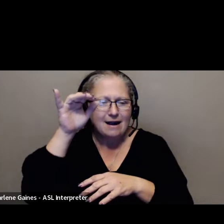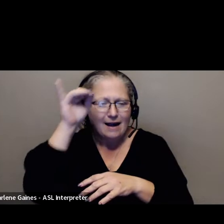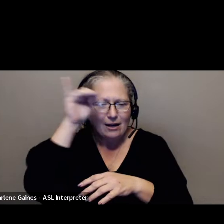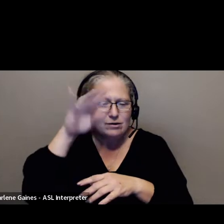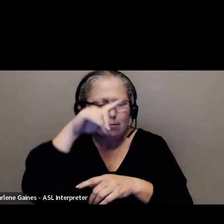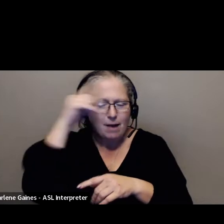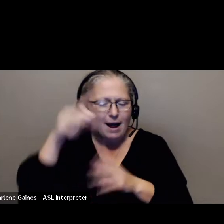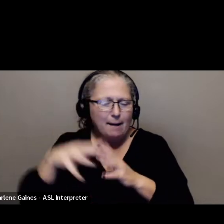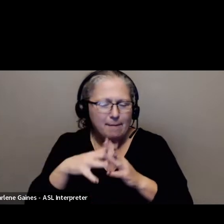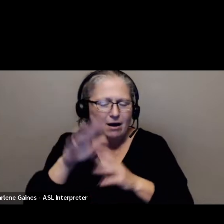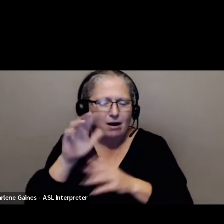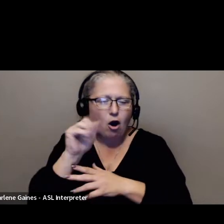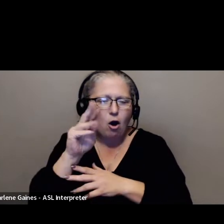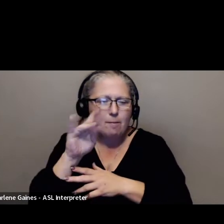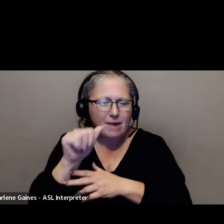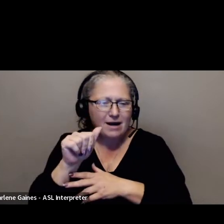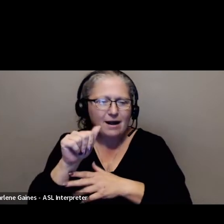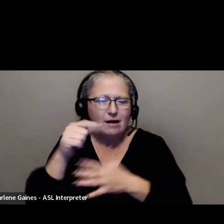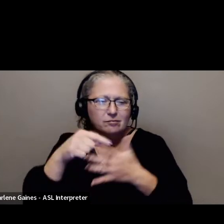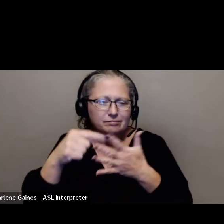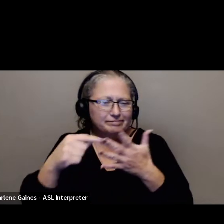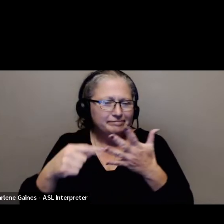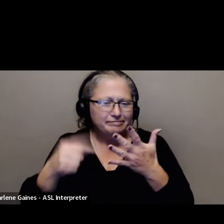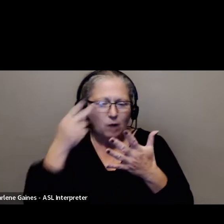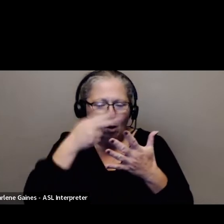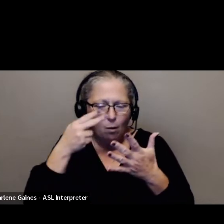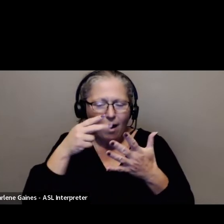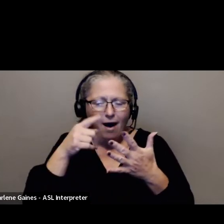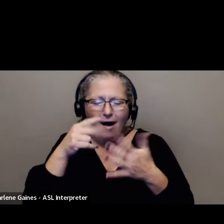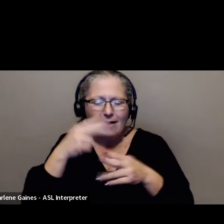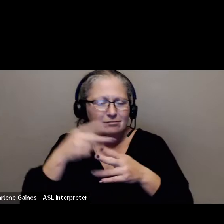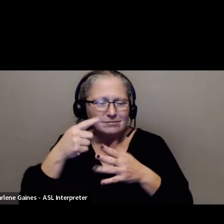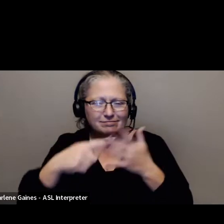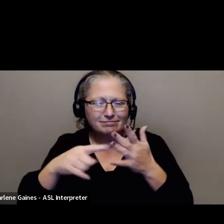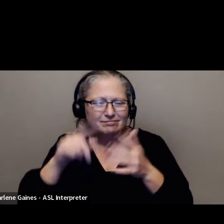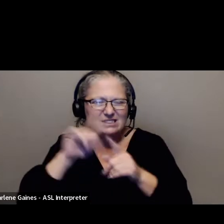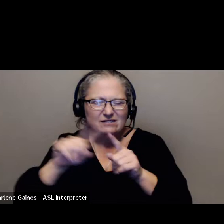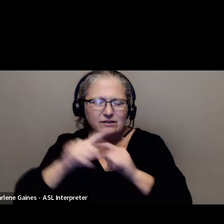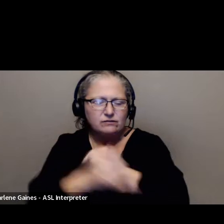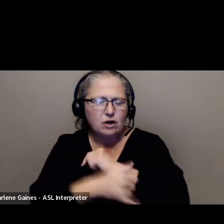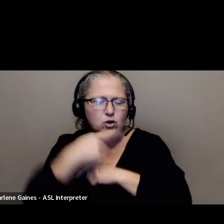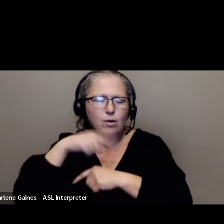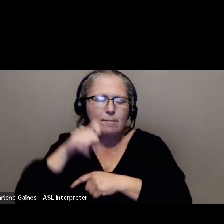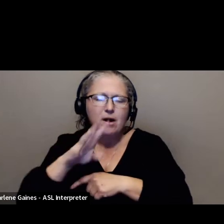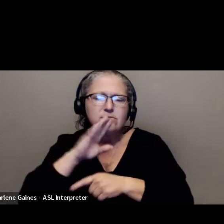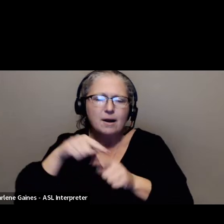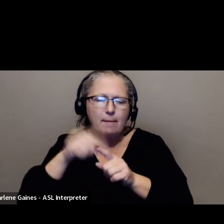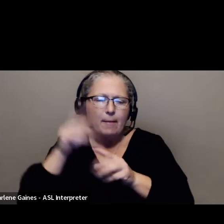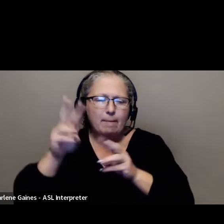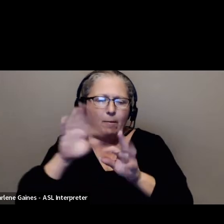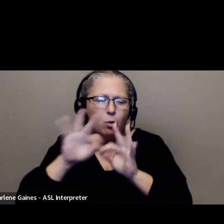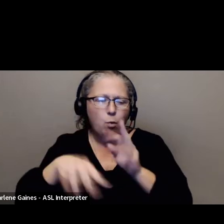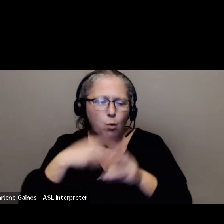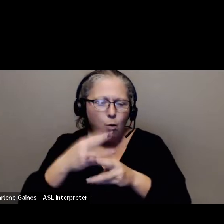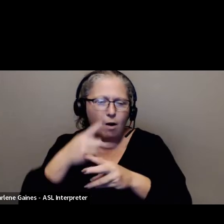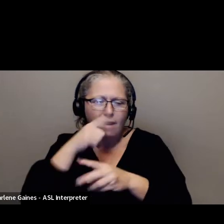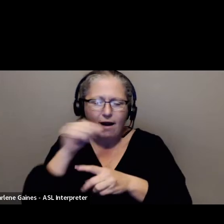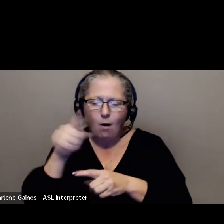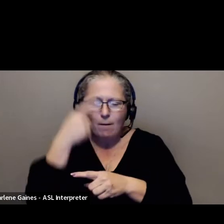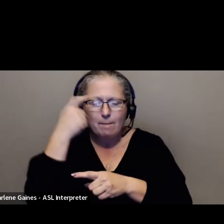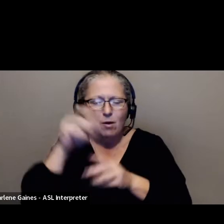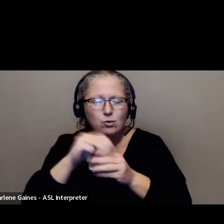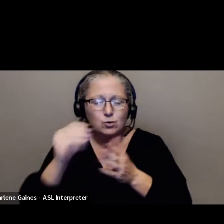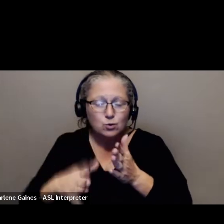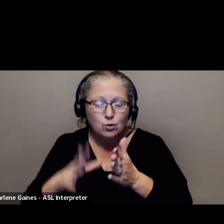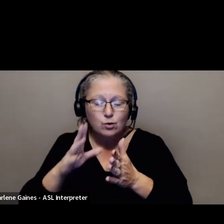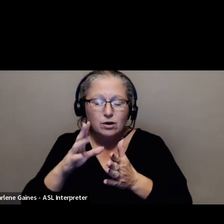America, Armenia, Congo, Sudan, Haiti, Hawaii, Tigray, Palestine, Philippines. We must speak about the people of the world, not only because our students resemble